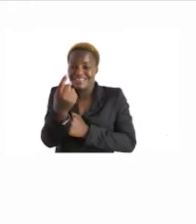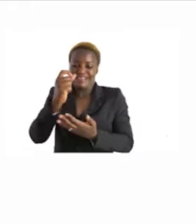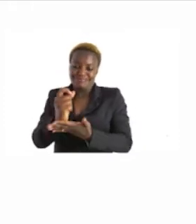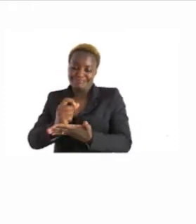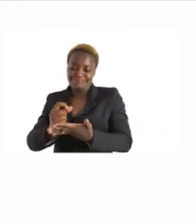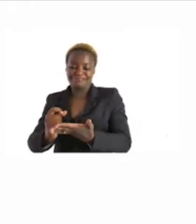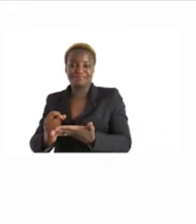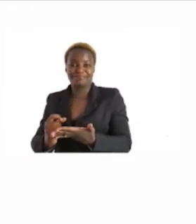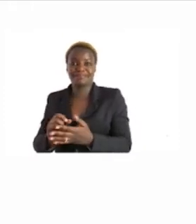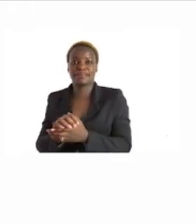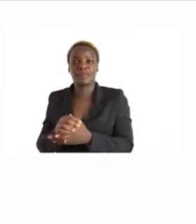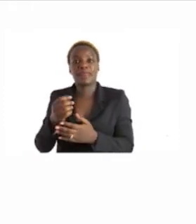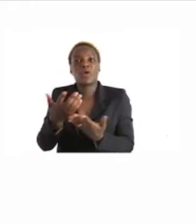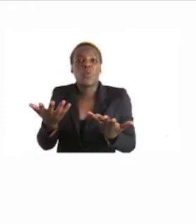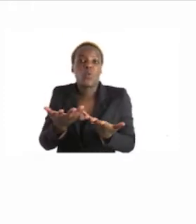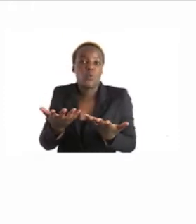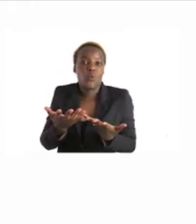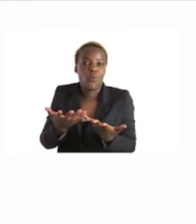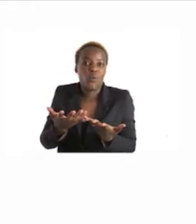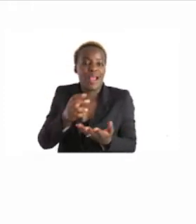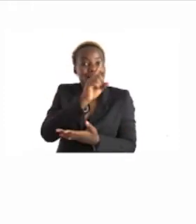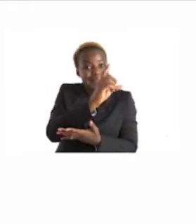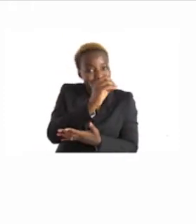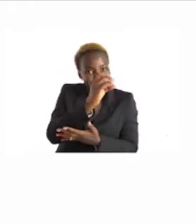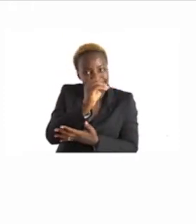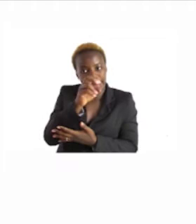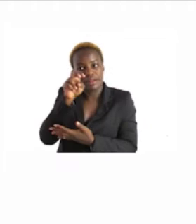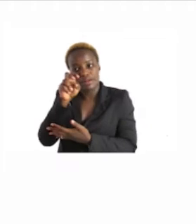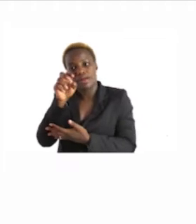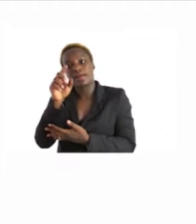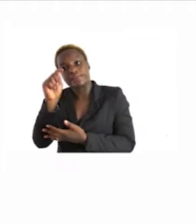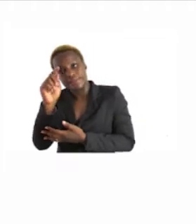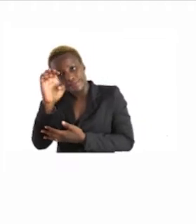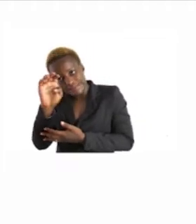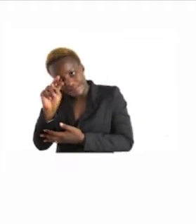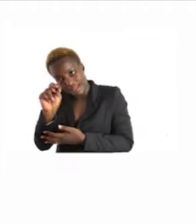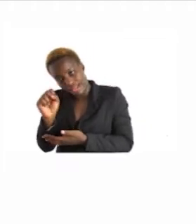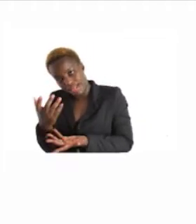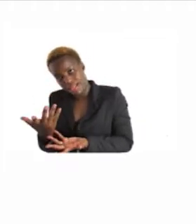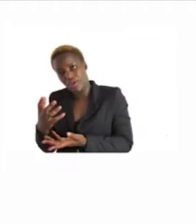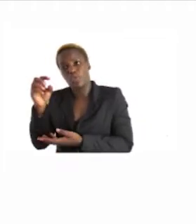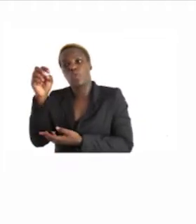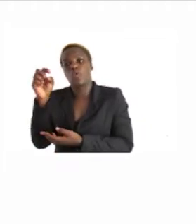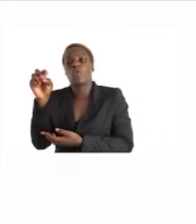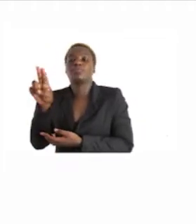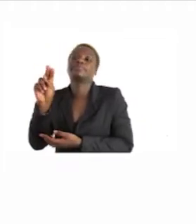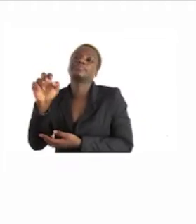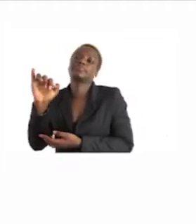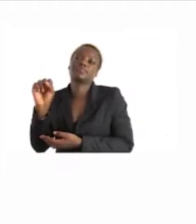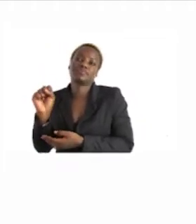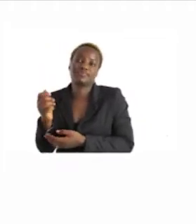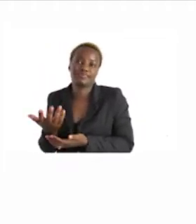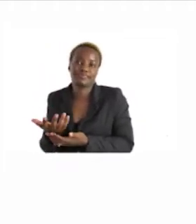the correct place values next to each number. Down there below, we have to